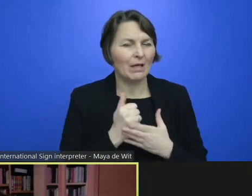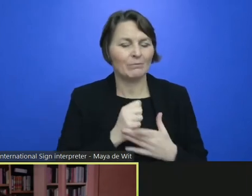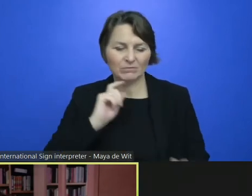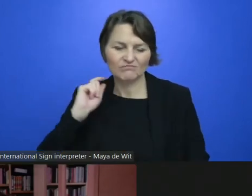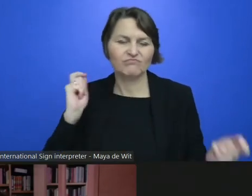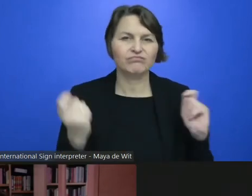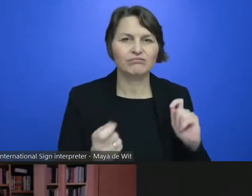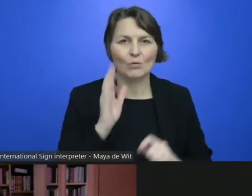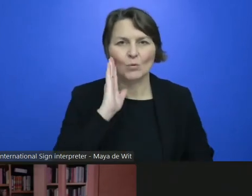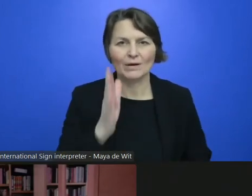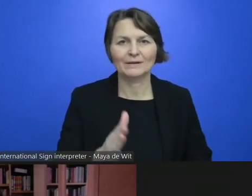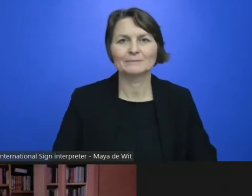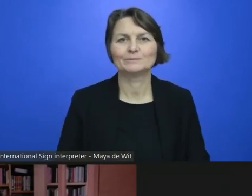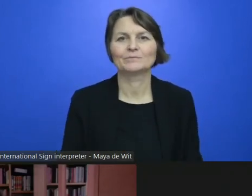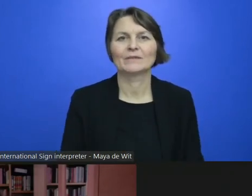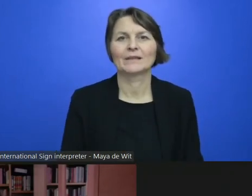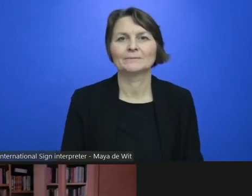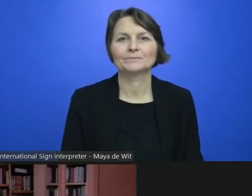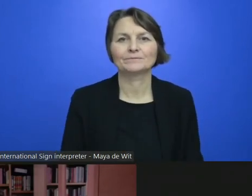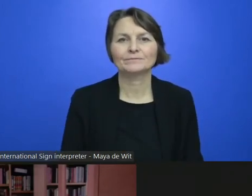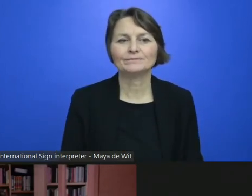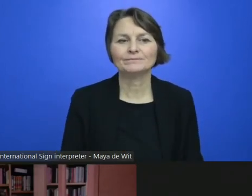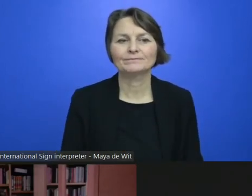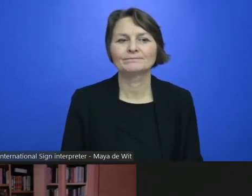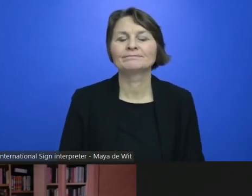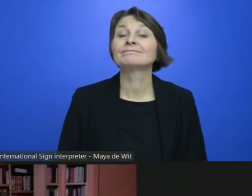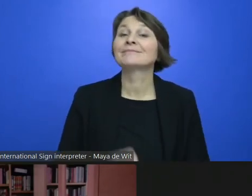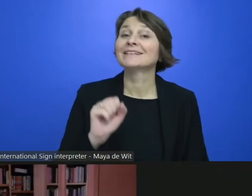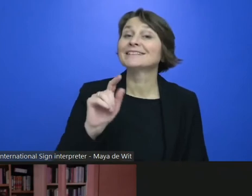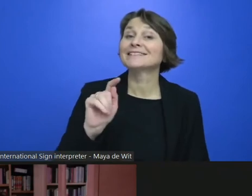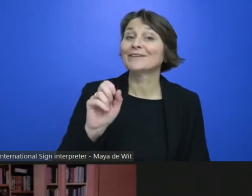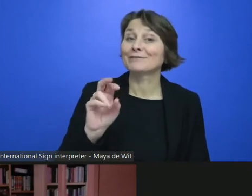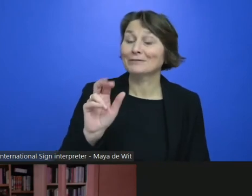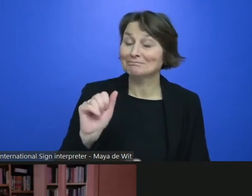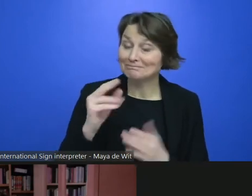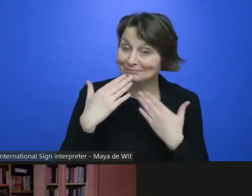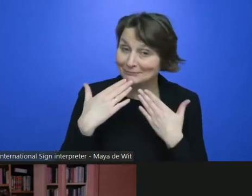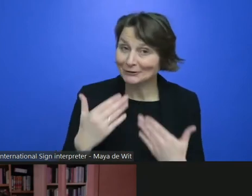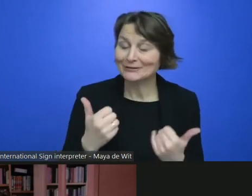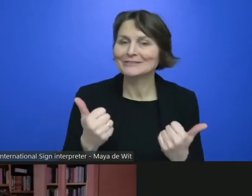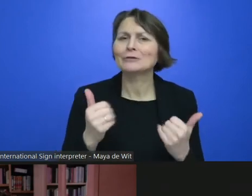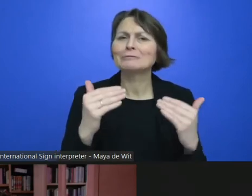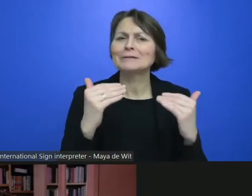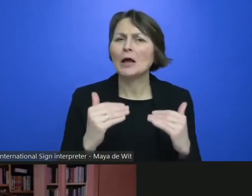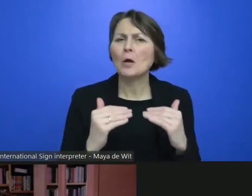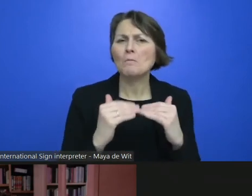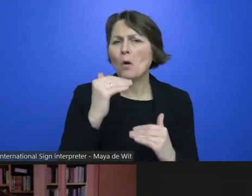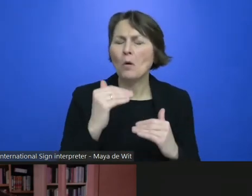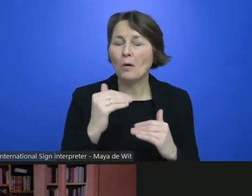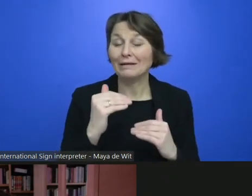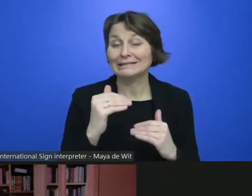Sounds good. I have a more difficult question to address, which has come from Nancy Doyle.